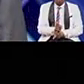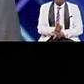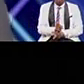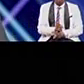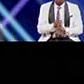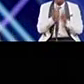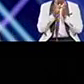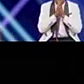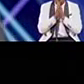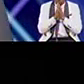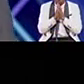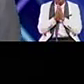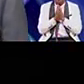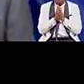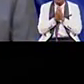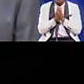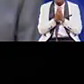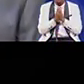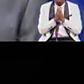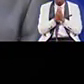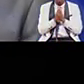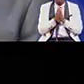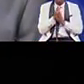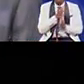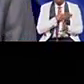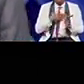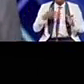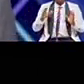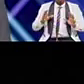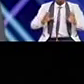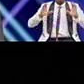Pray and consecrate your time,